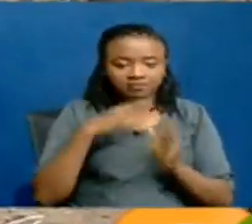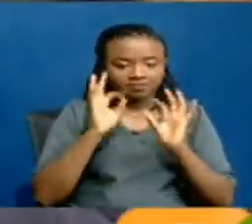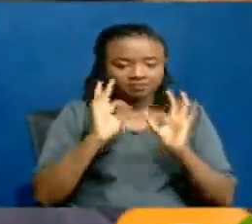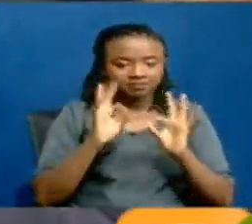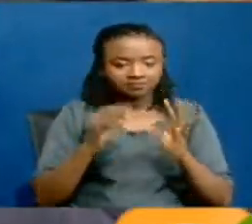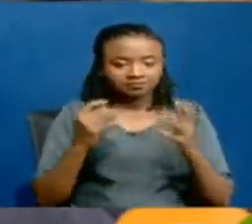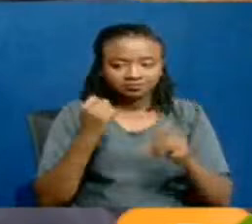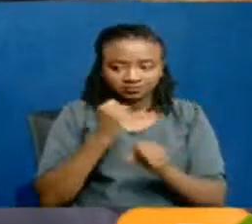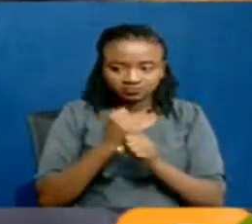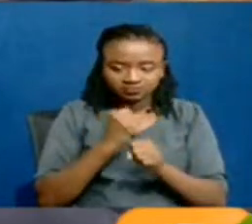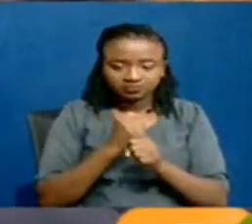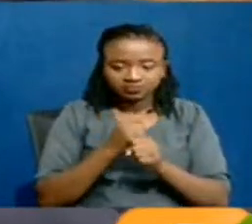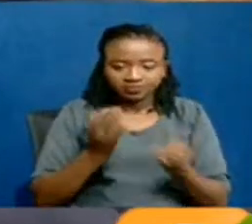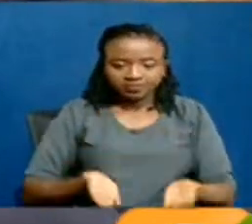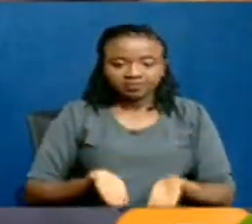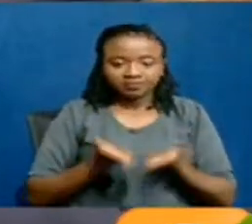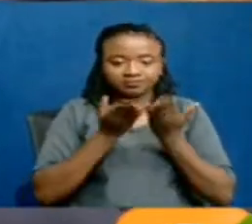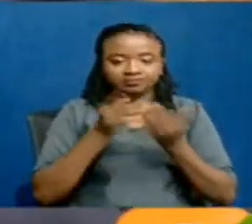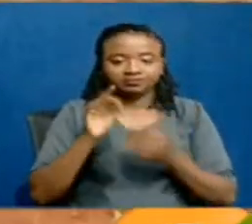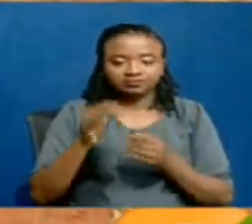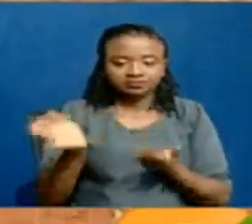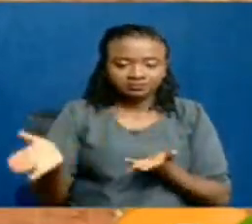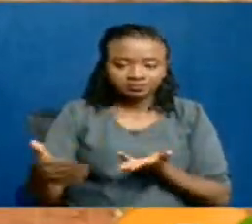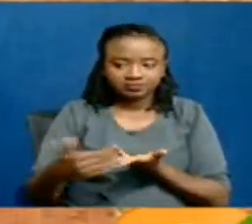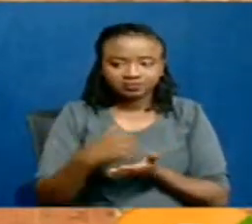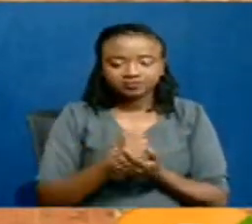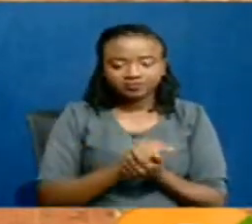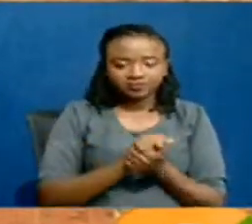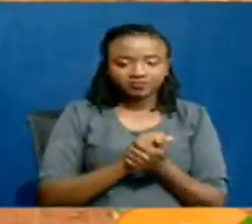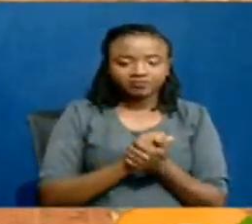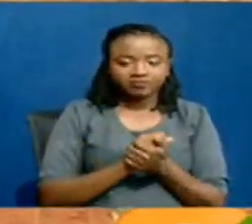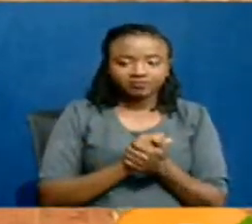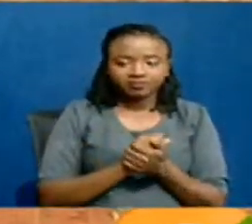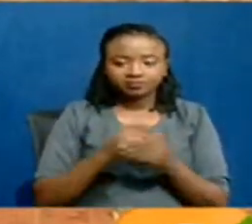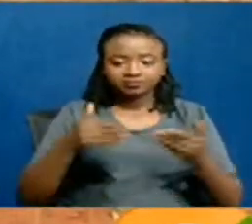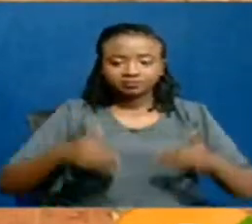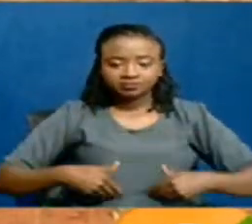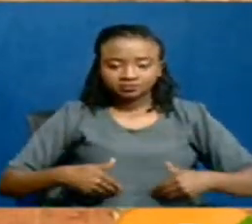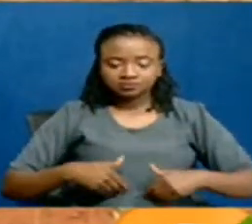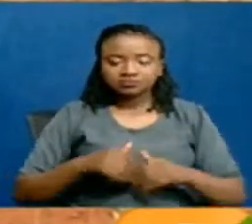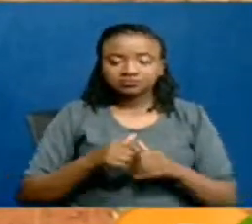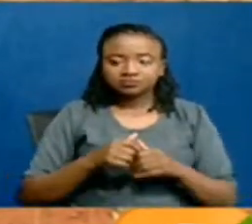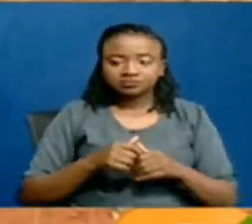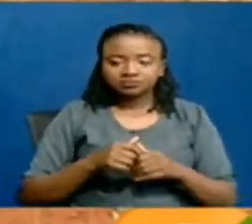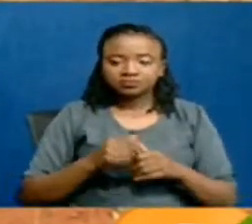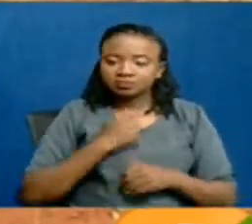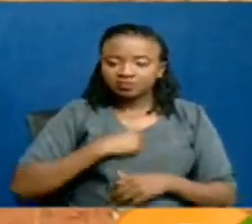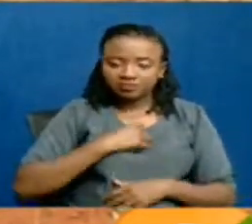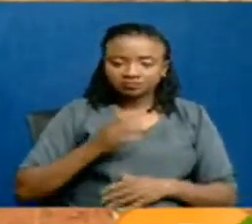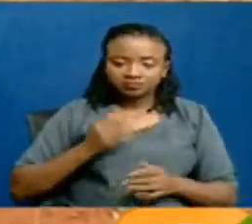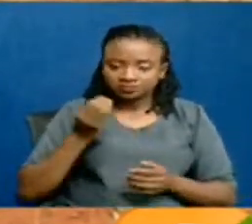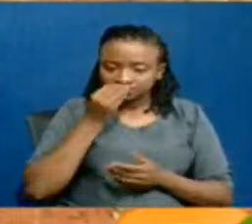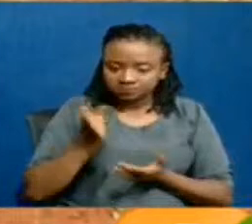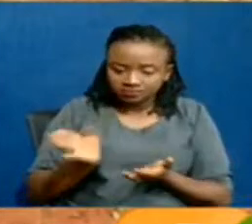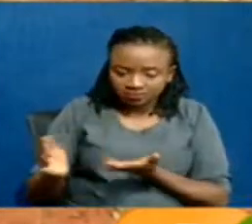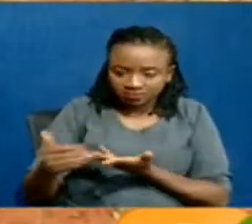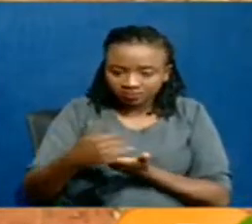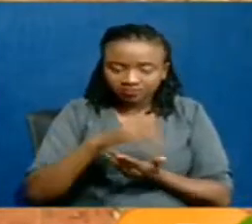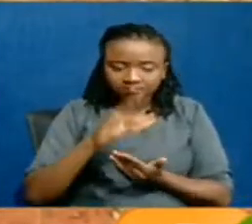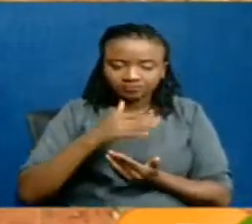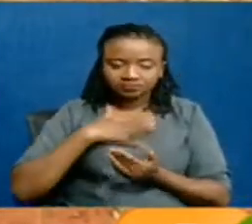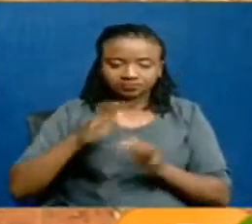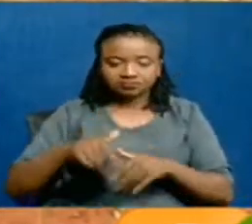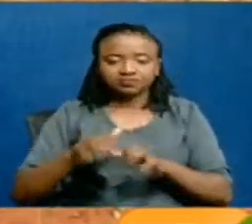have dramatically improved their yields. The yield from my farm I was getting, I was plowing all